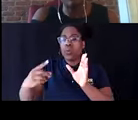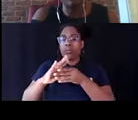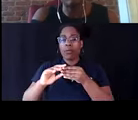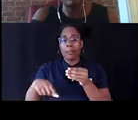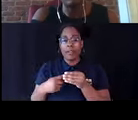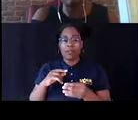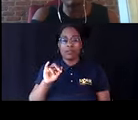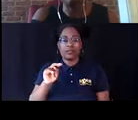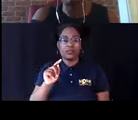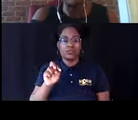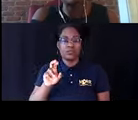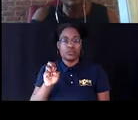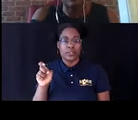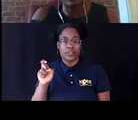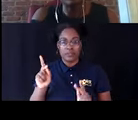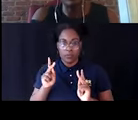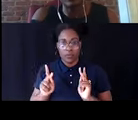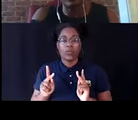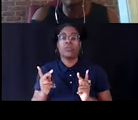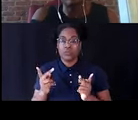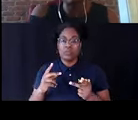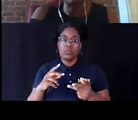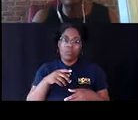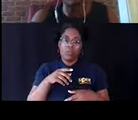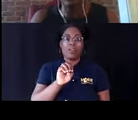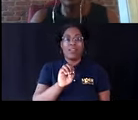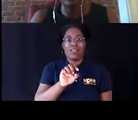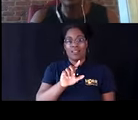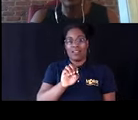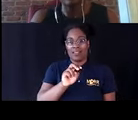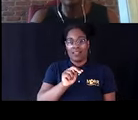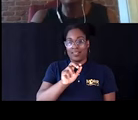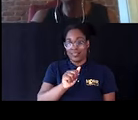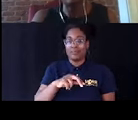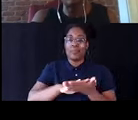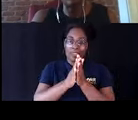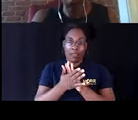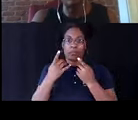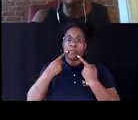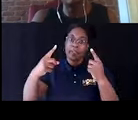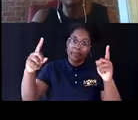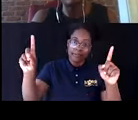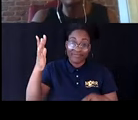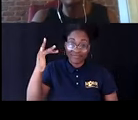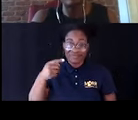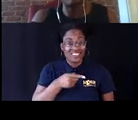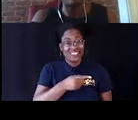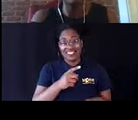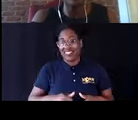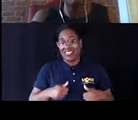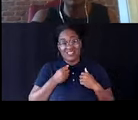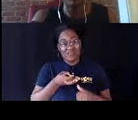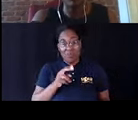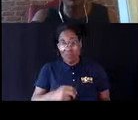de Céspedes became famous, actually, for doing what they wanted, and also for finding ways to